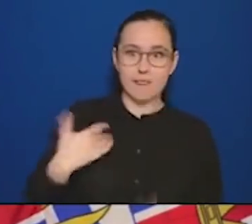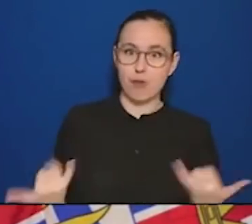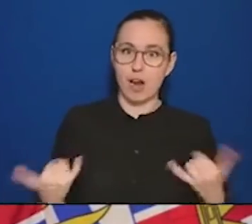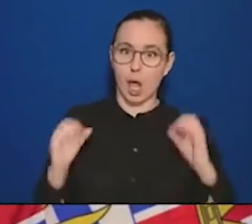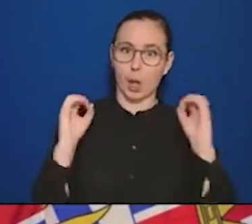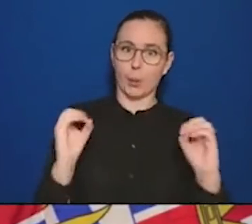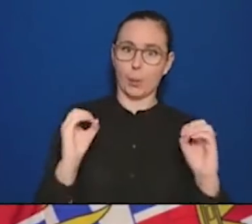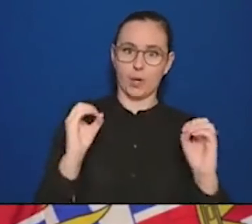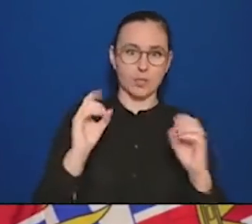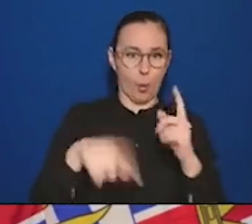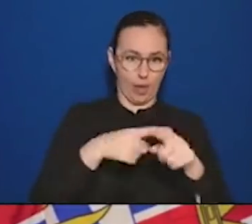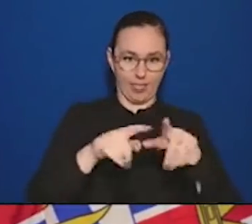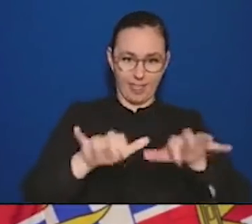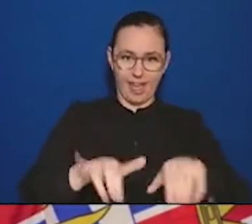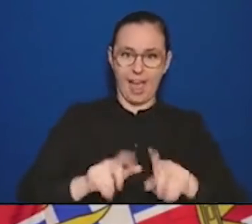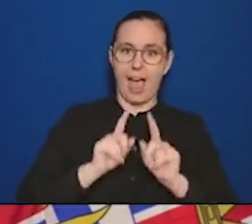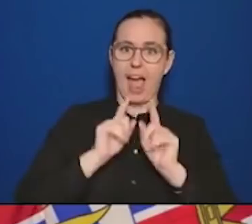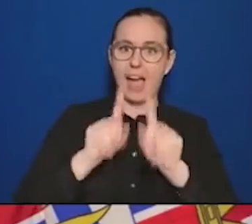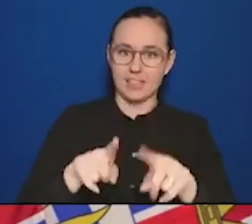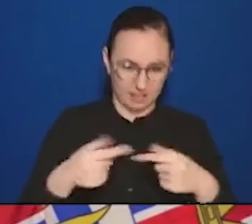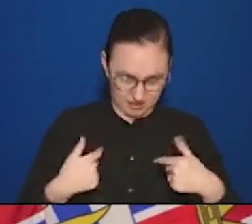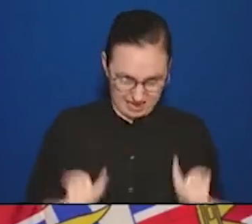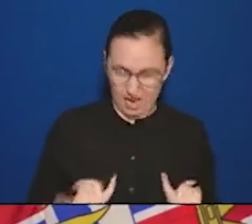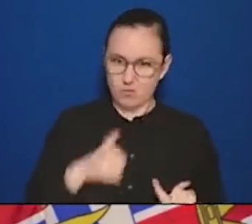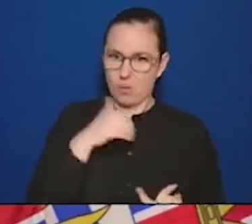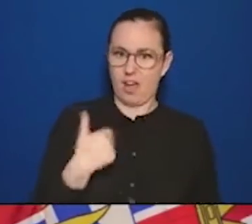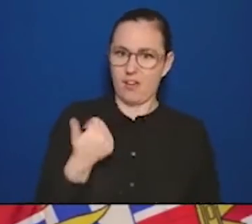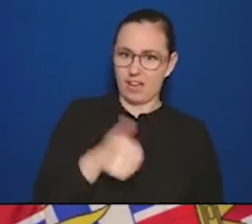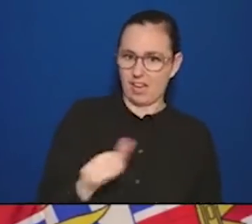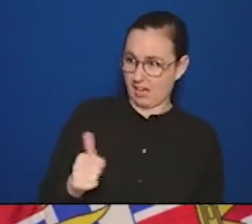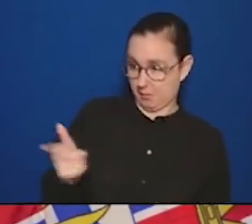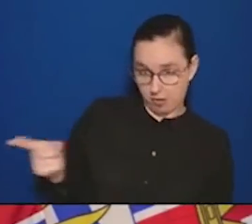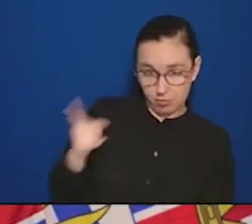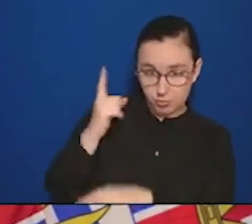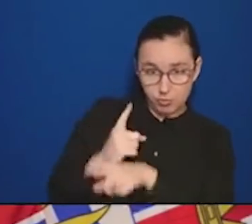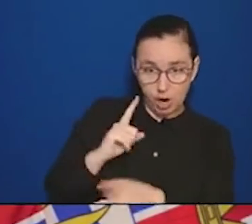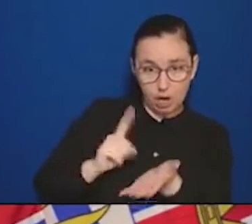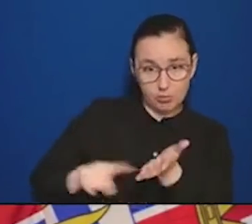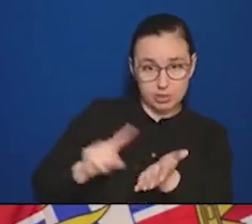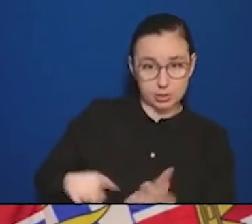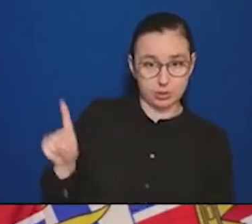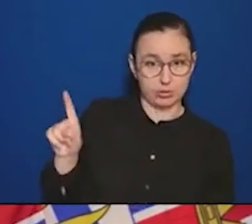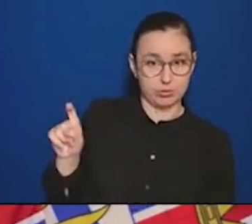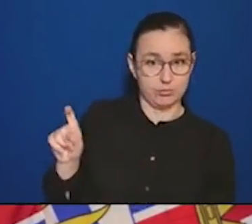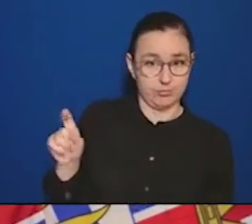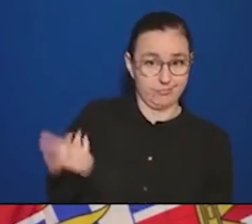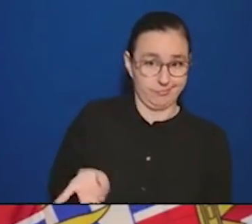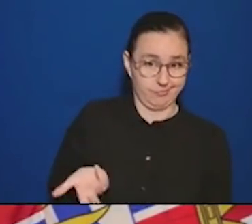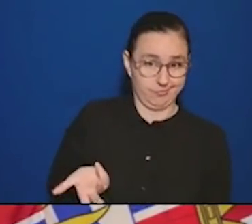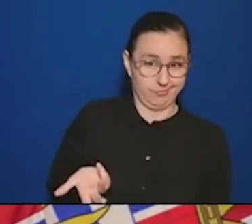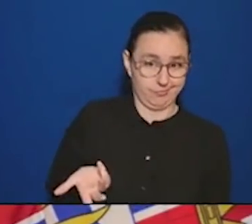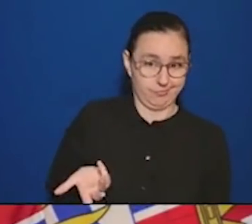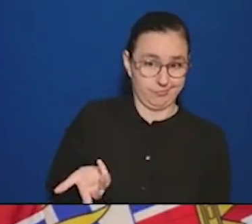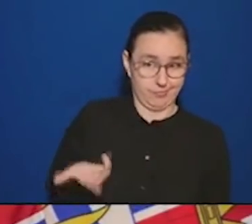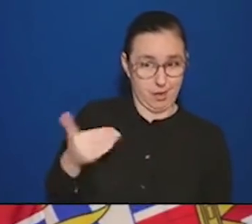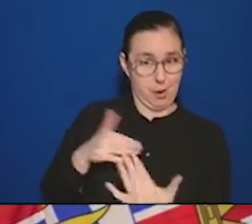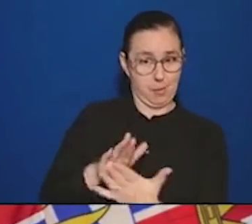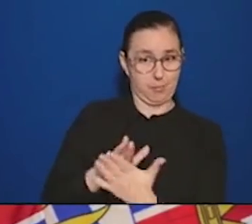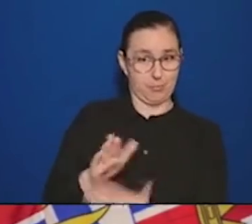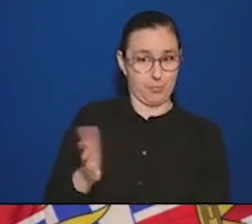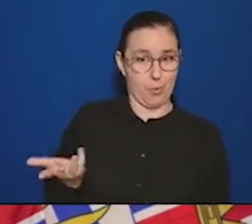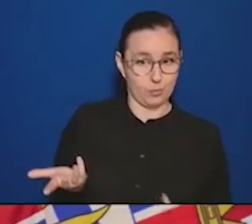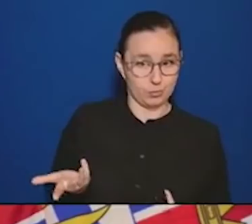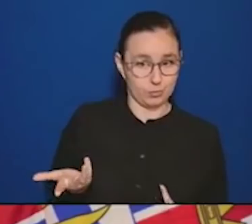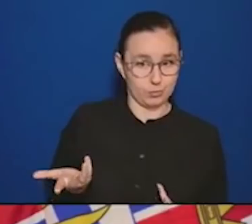sick. So we've seen a lot of advocacy and a lot of research being put forward on this issue over the past few months. The BC Federation of